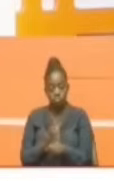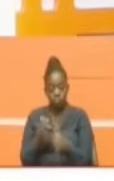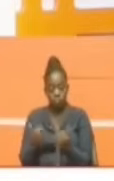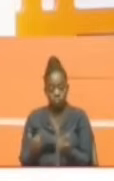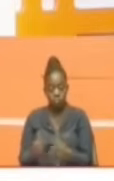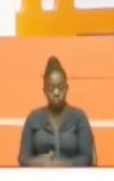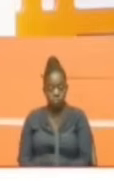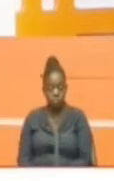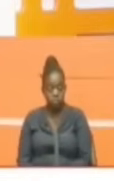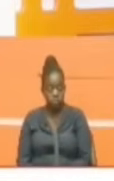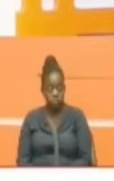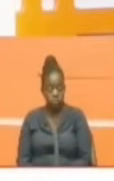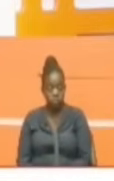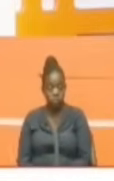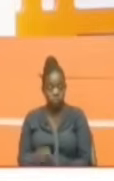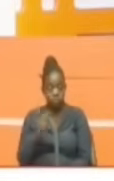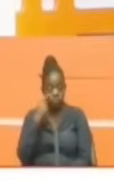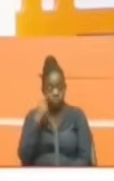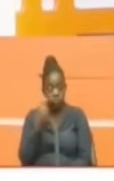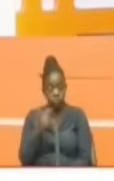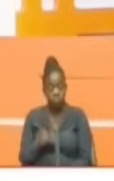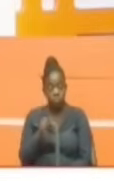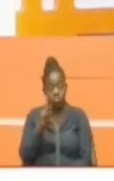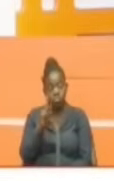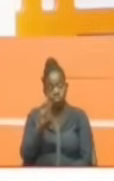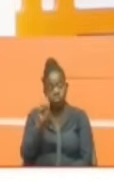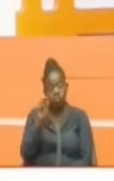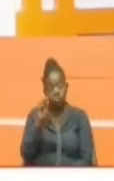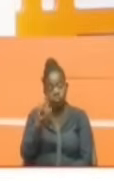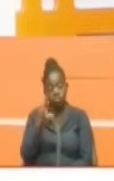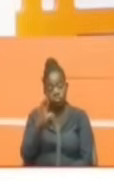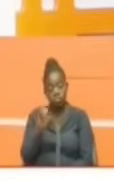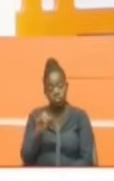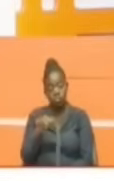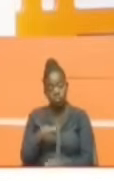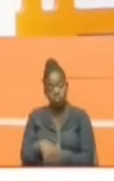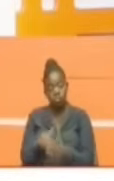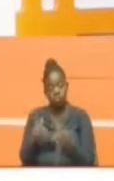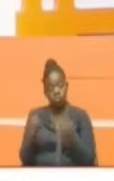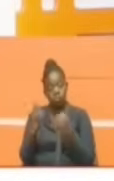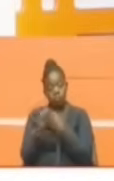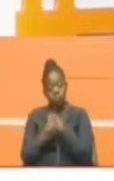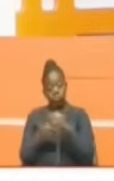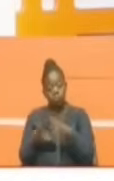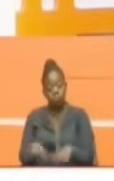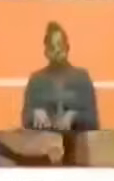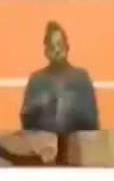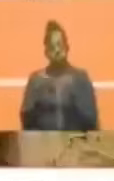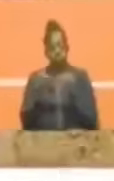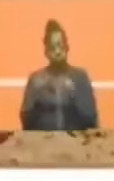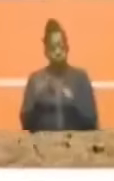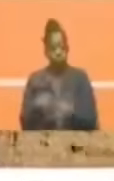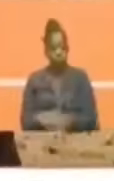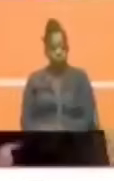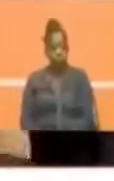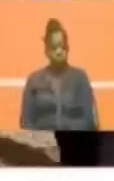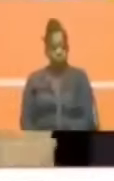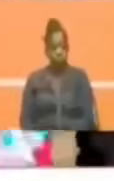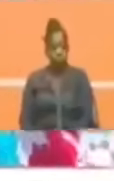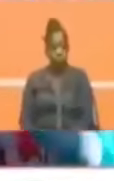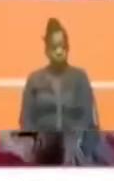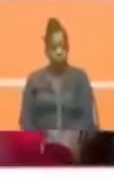mu kitundu. Bano basangibwa mu muluka gw'e Kabale mu ggombolola e Nakasenyi mu Ssembabule.